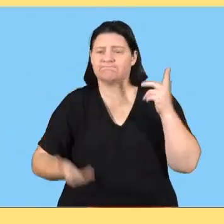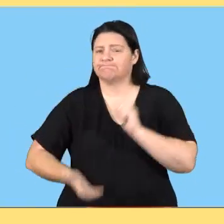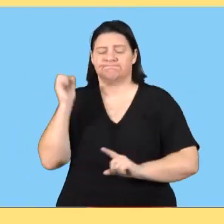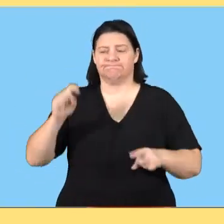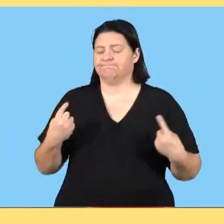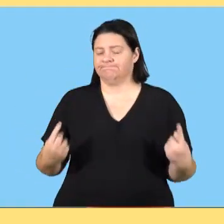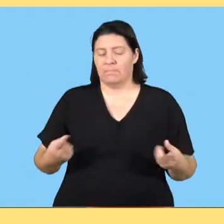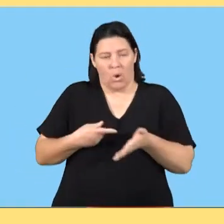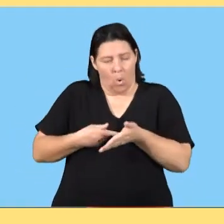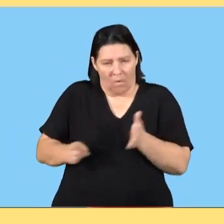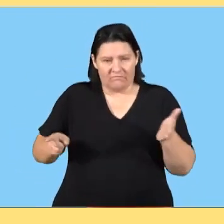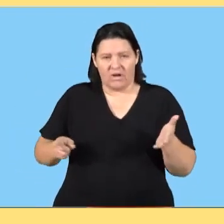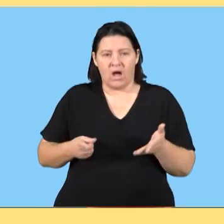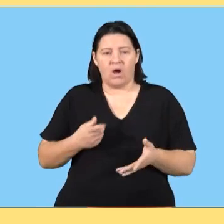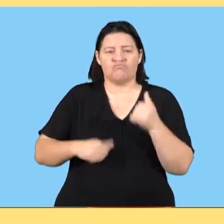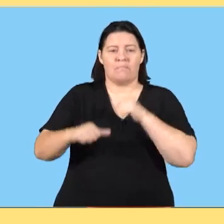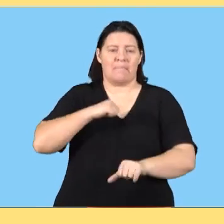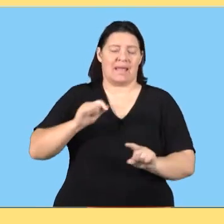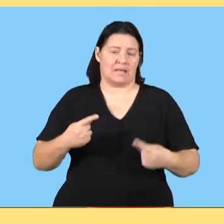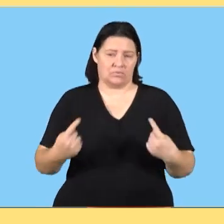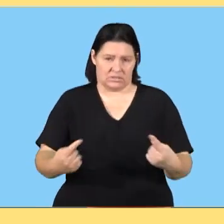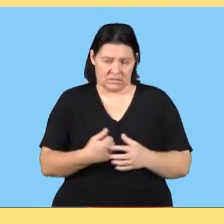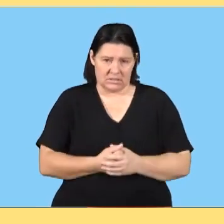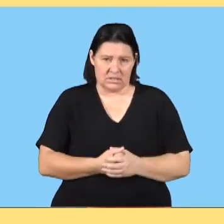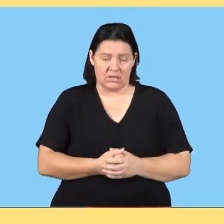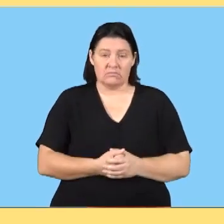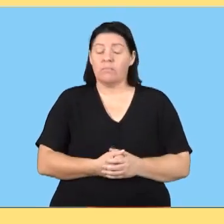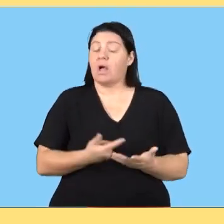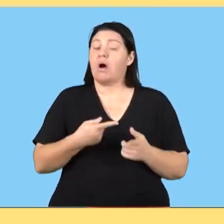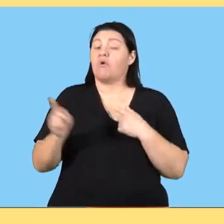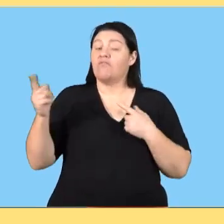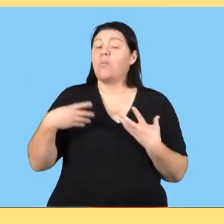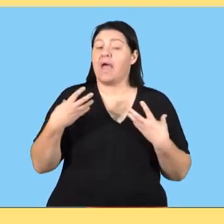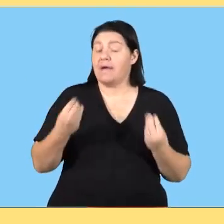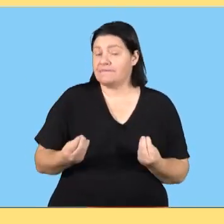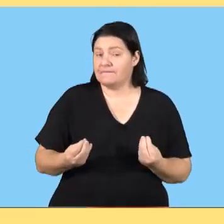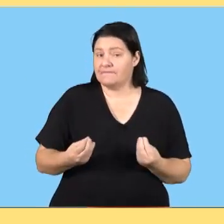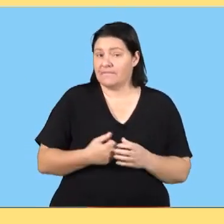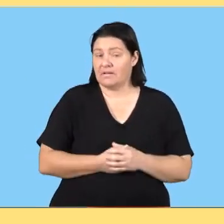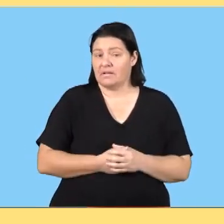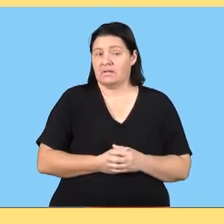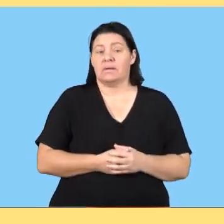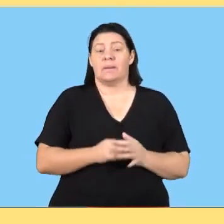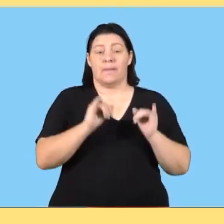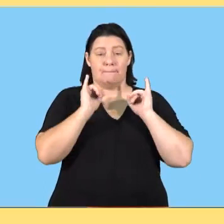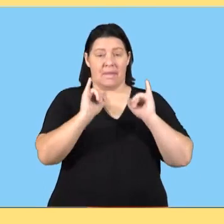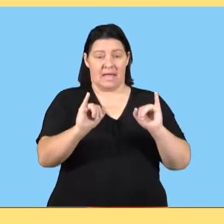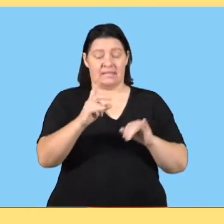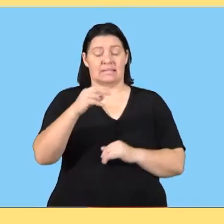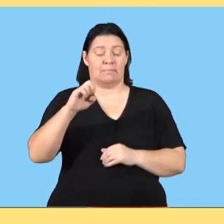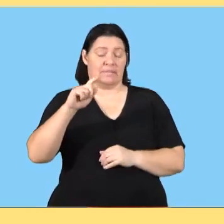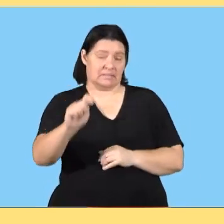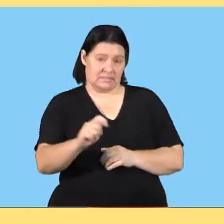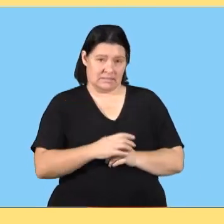as irrecoverable. We have already found that once we're writing off an account, we have